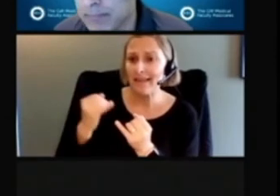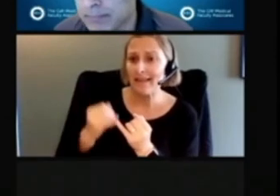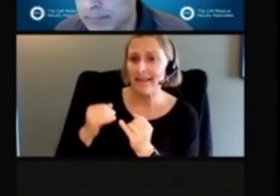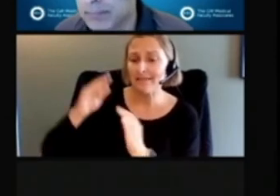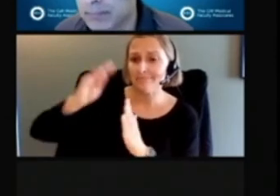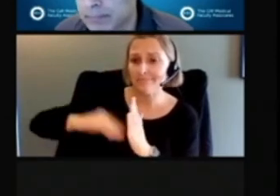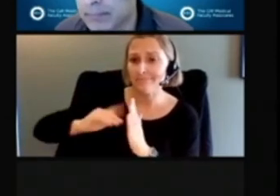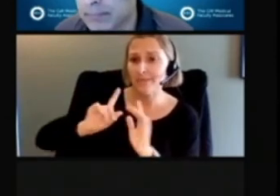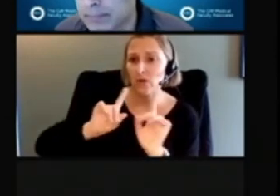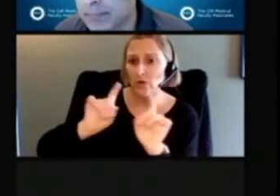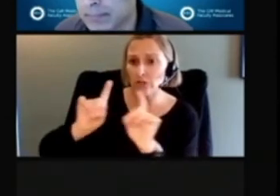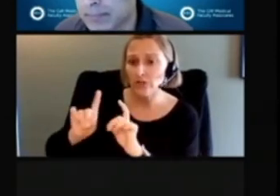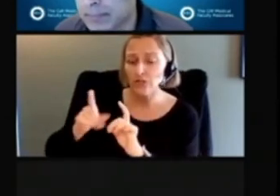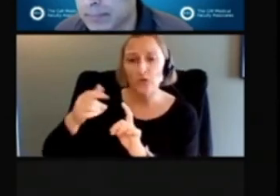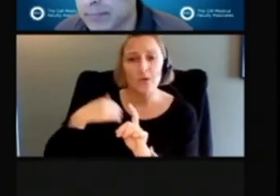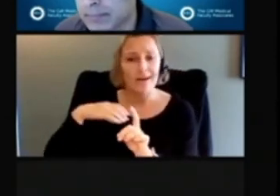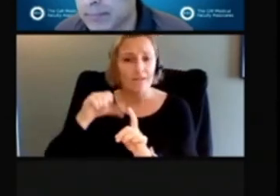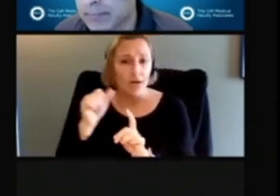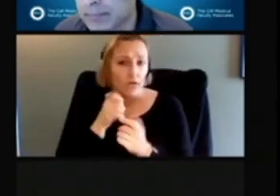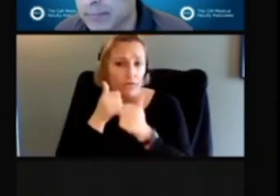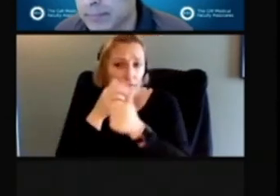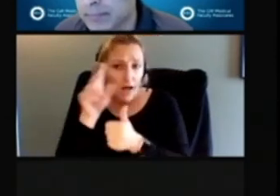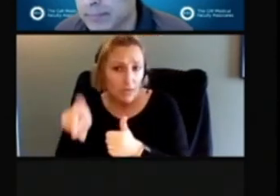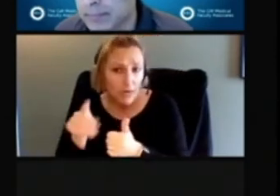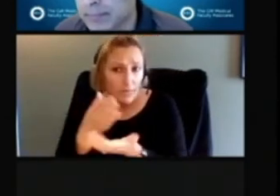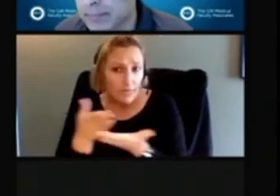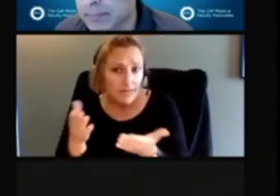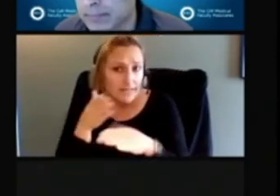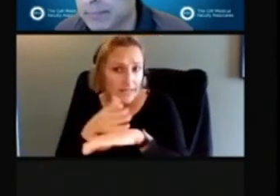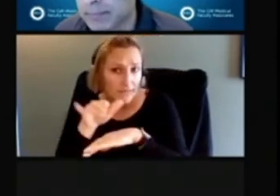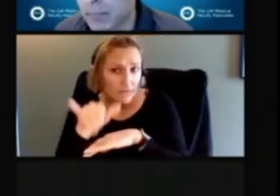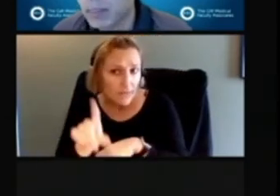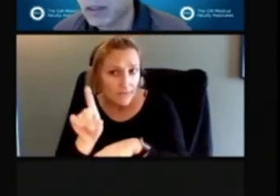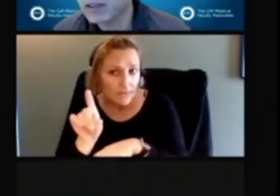encounter. Was there any other follow-up that came after that?